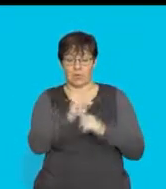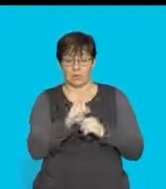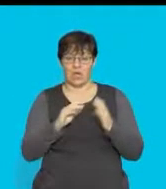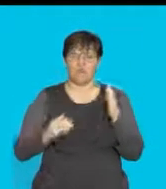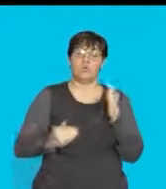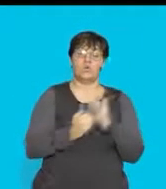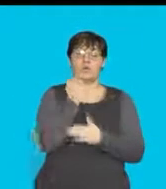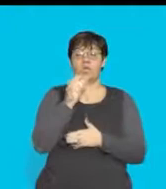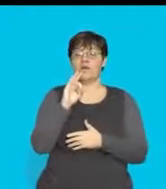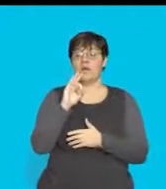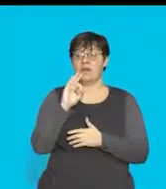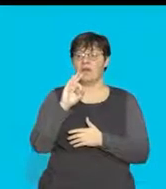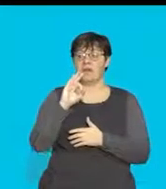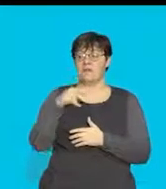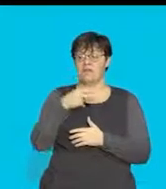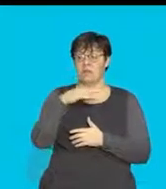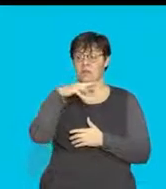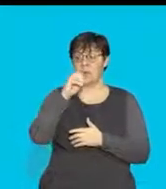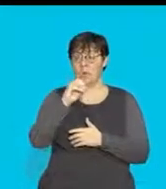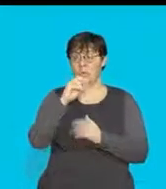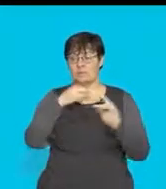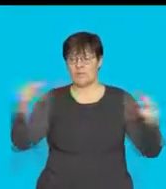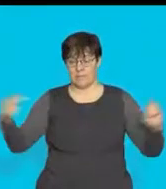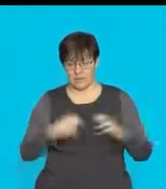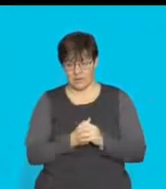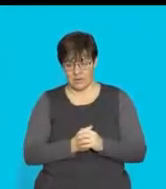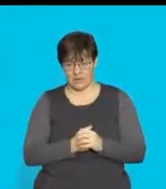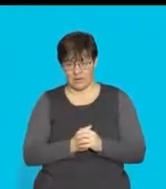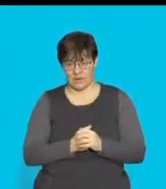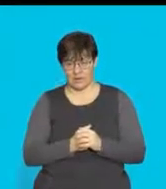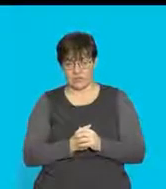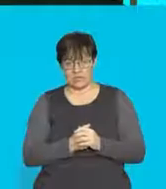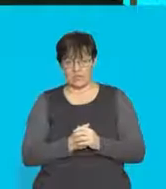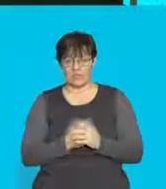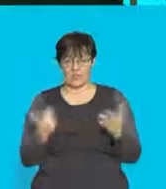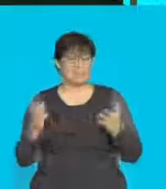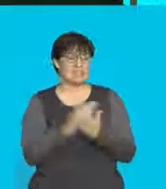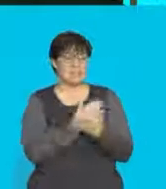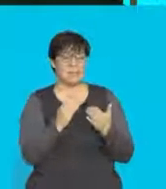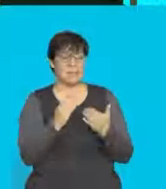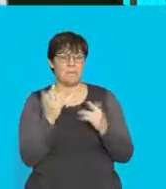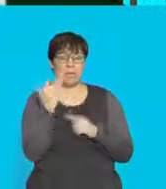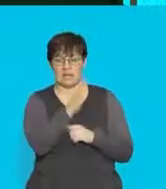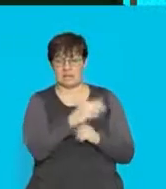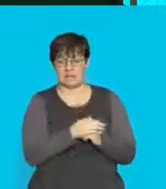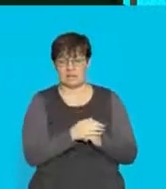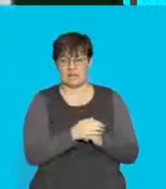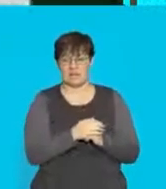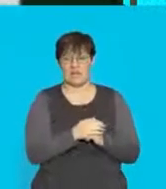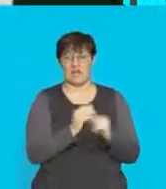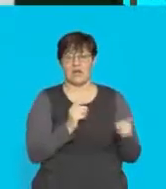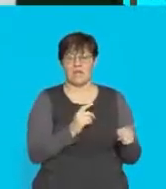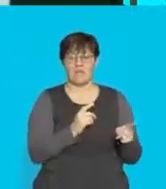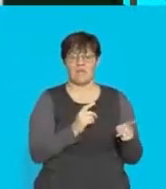call a new phenotype. So the example that we often refer to is in certain species of plants, when